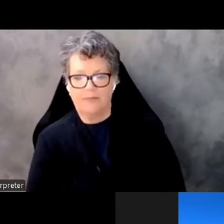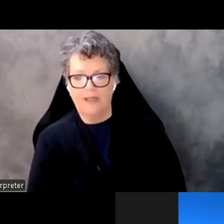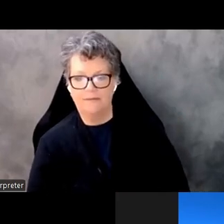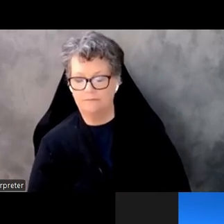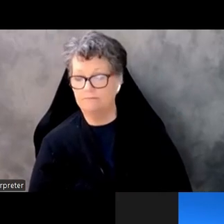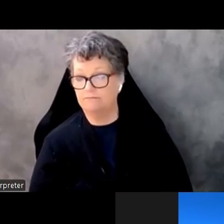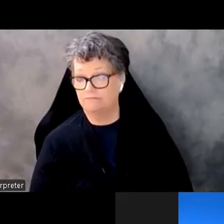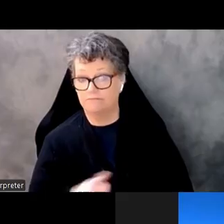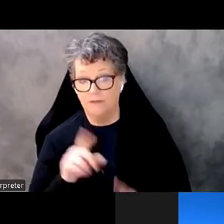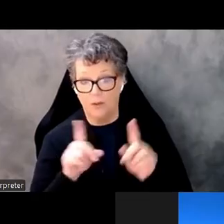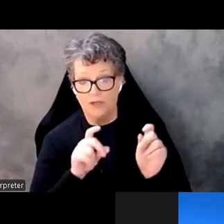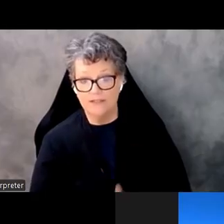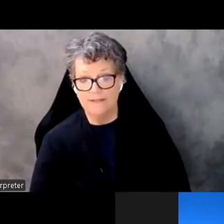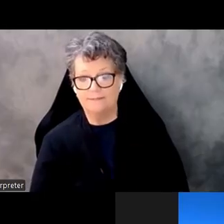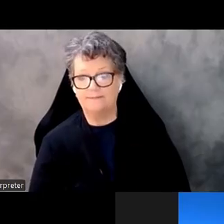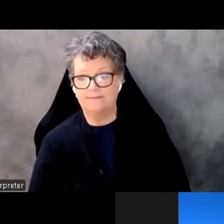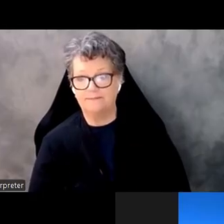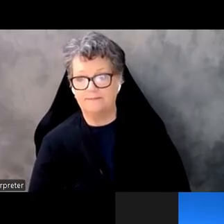other questions?